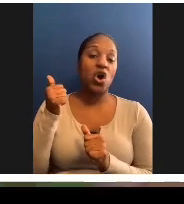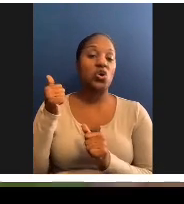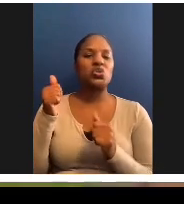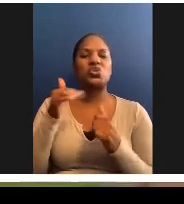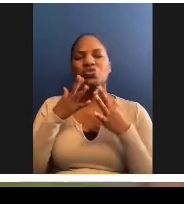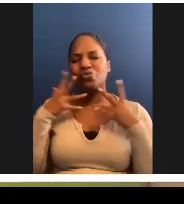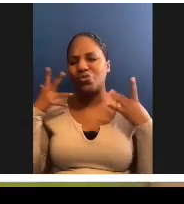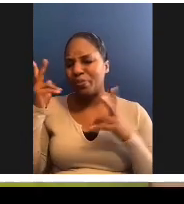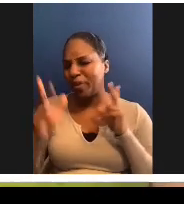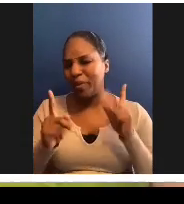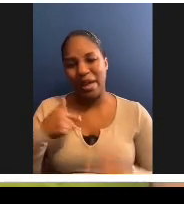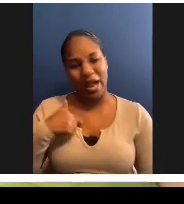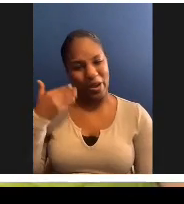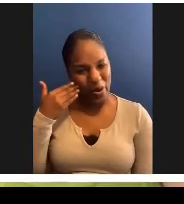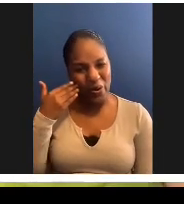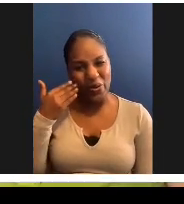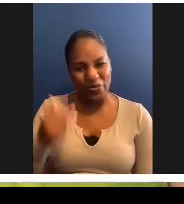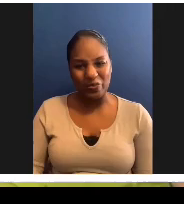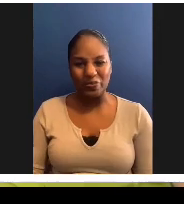know.